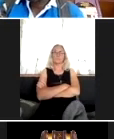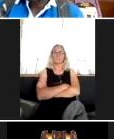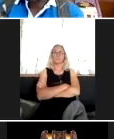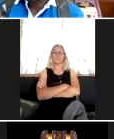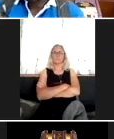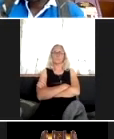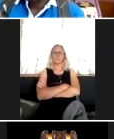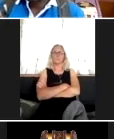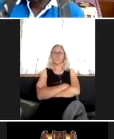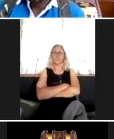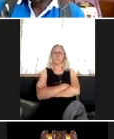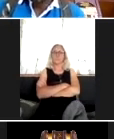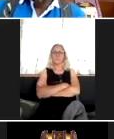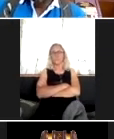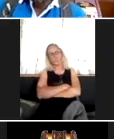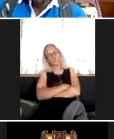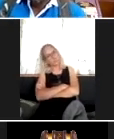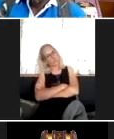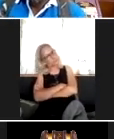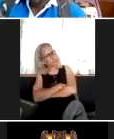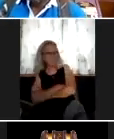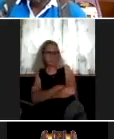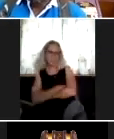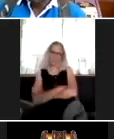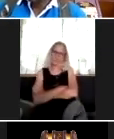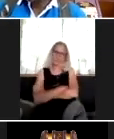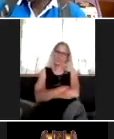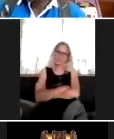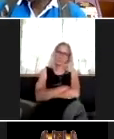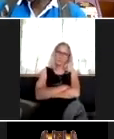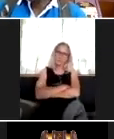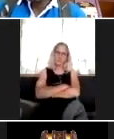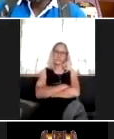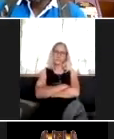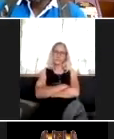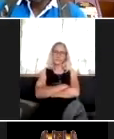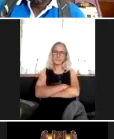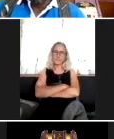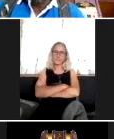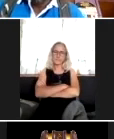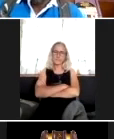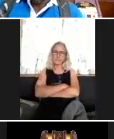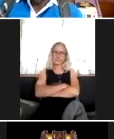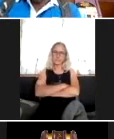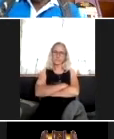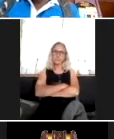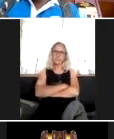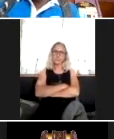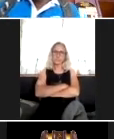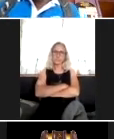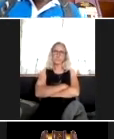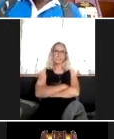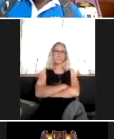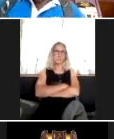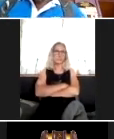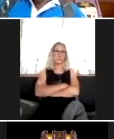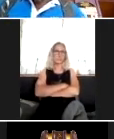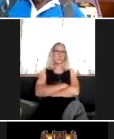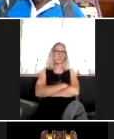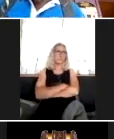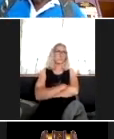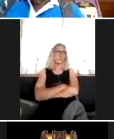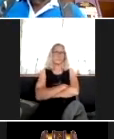fulfill that purpose that we have, each one of us are called to do something different and